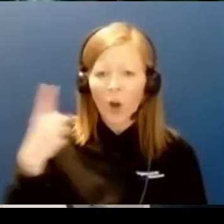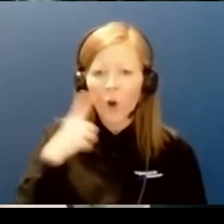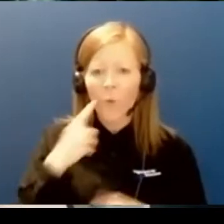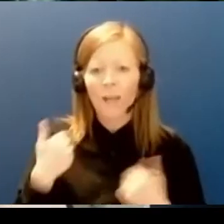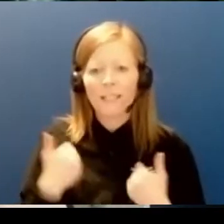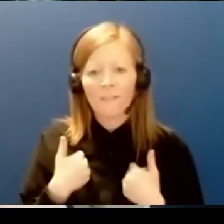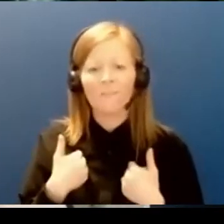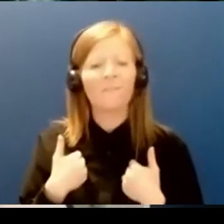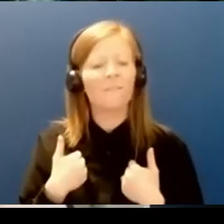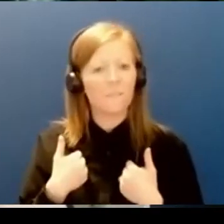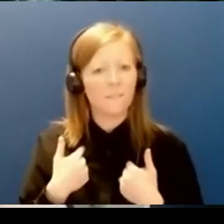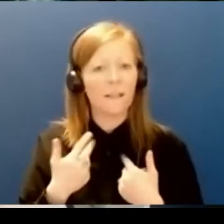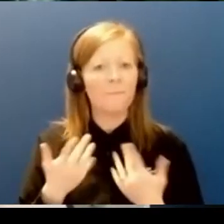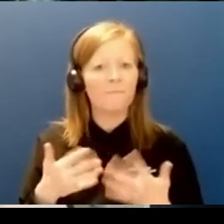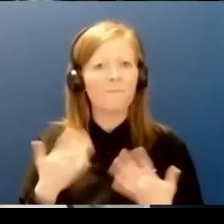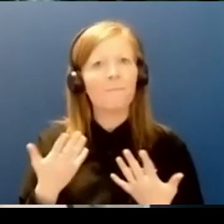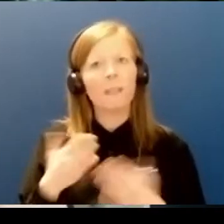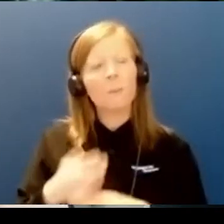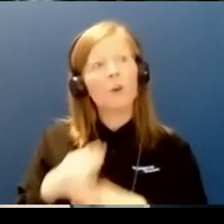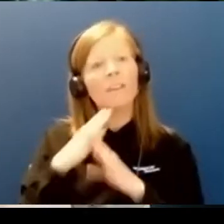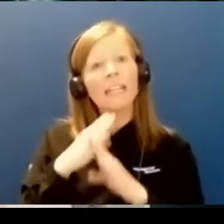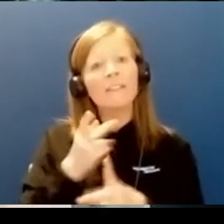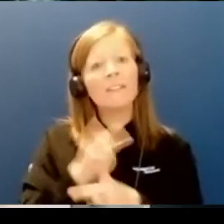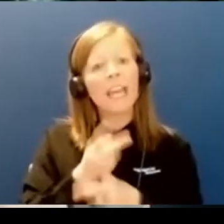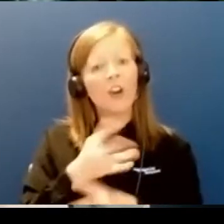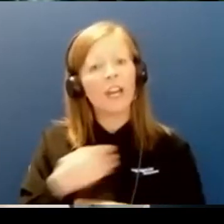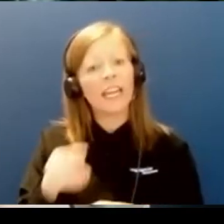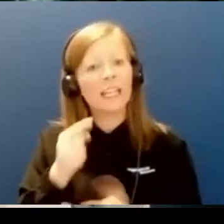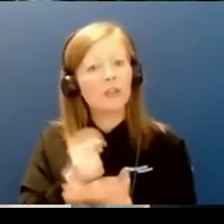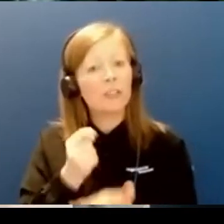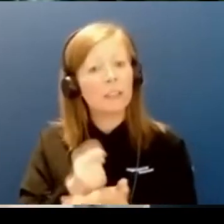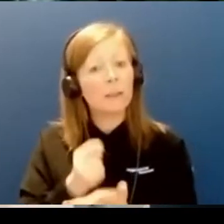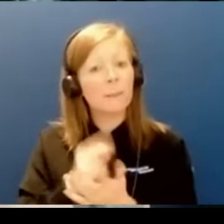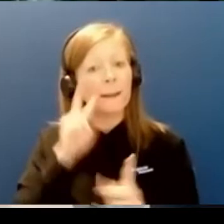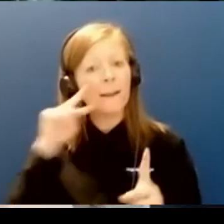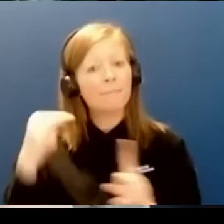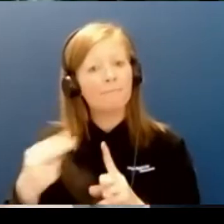preventive care and treatment aspect to our patient